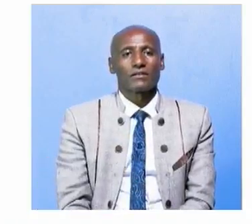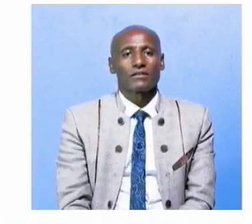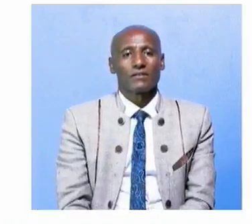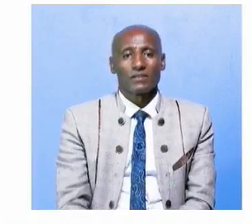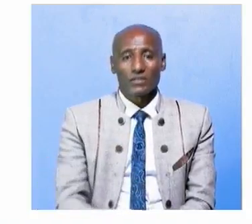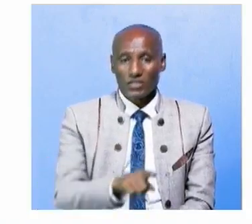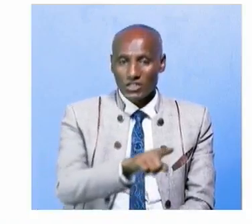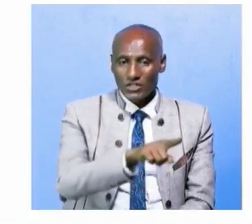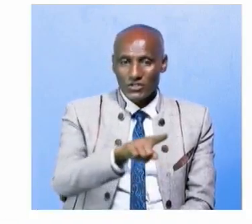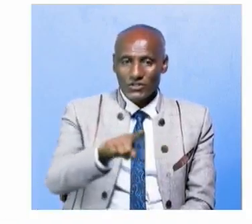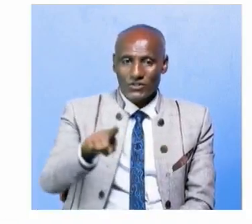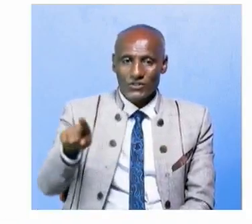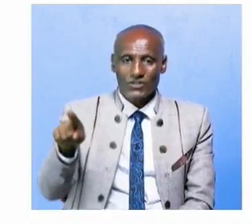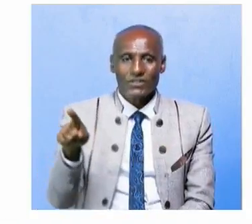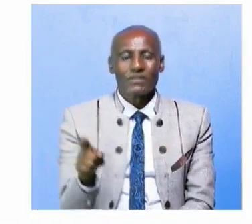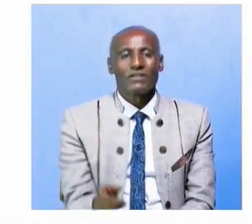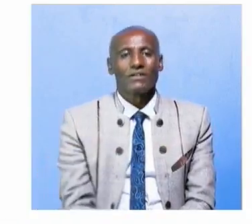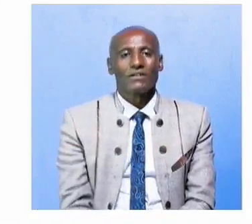your